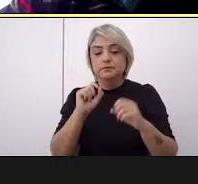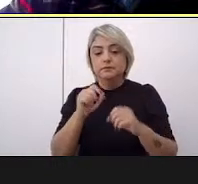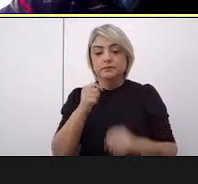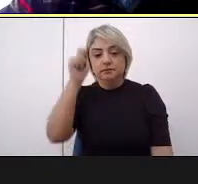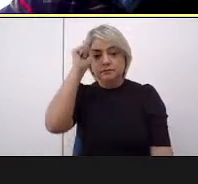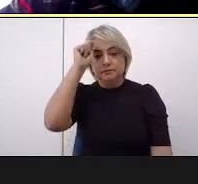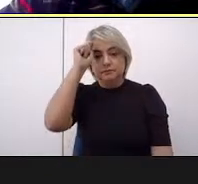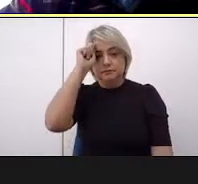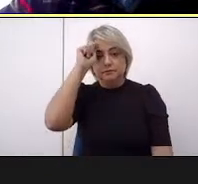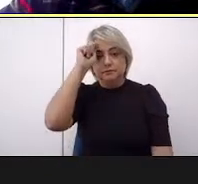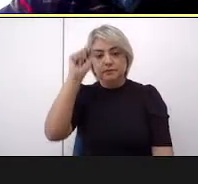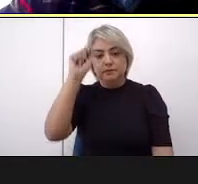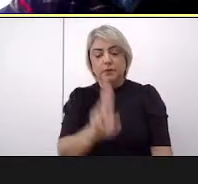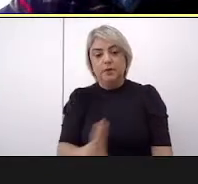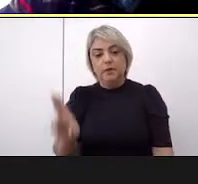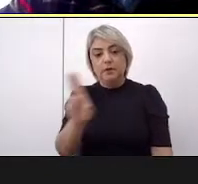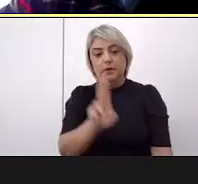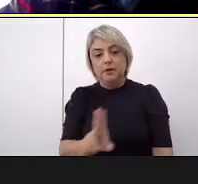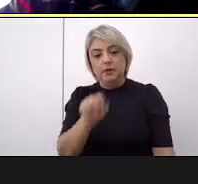exchanges.